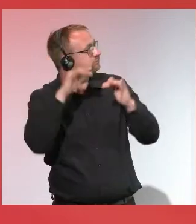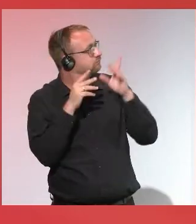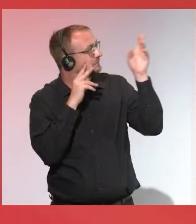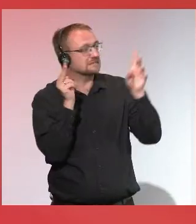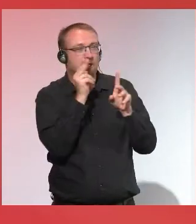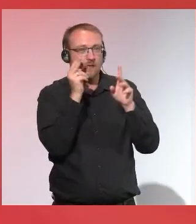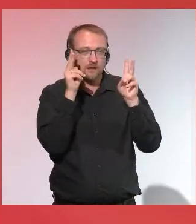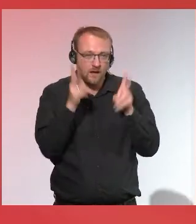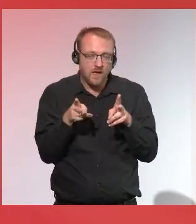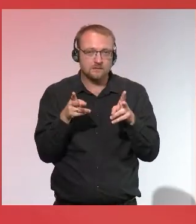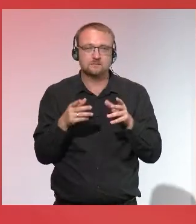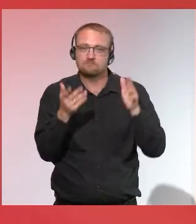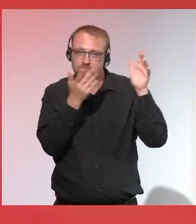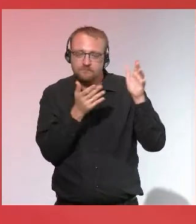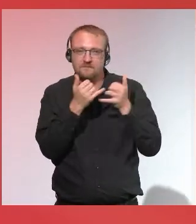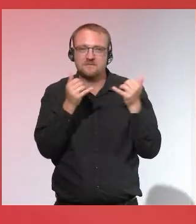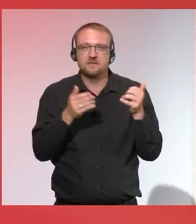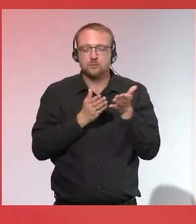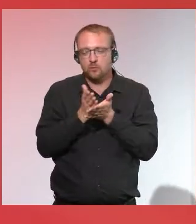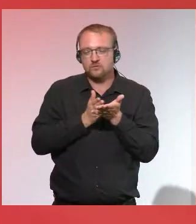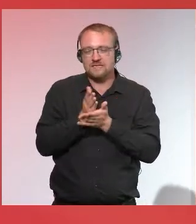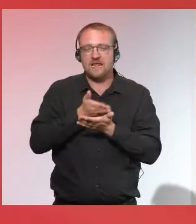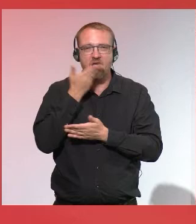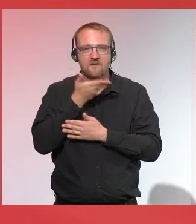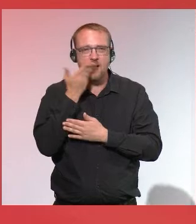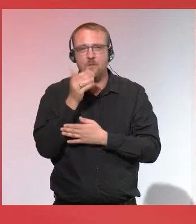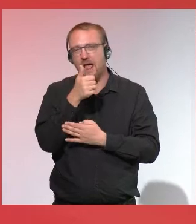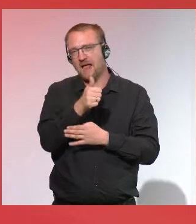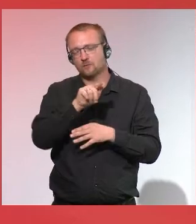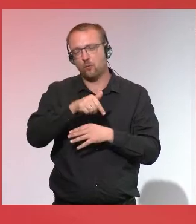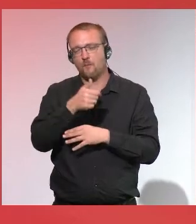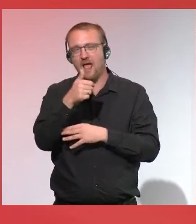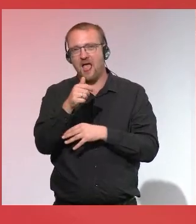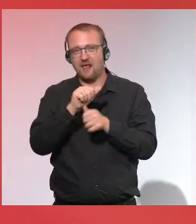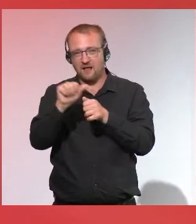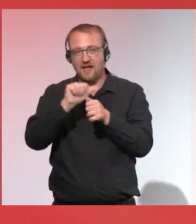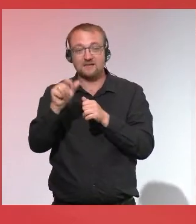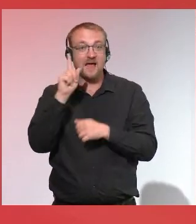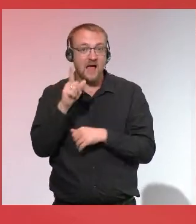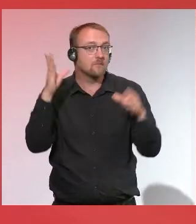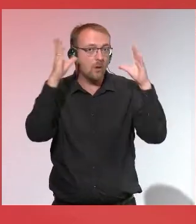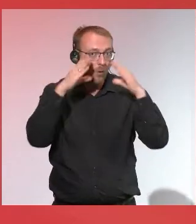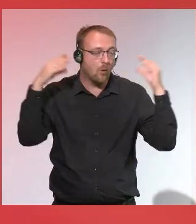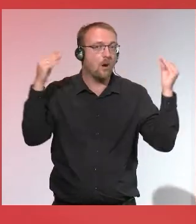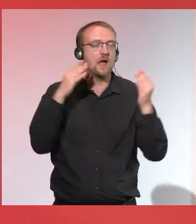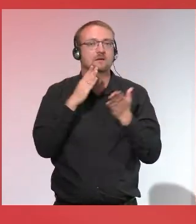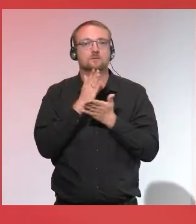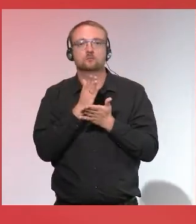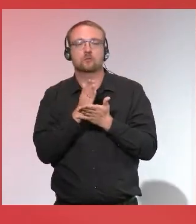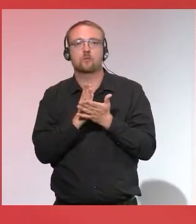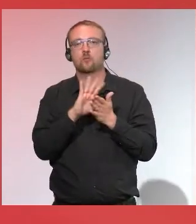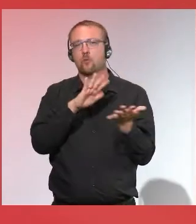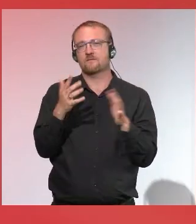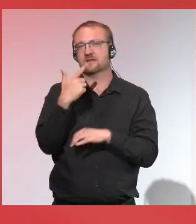is 1.1 degrees C, but over Europe, well, certainly in the Netherlands, it's already above 2 degrees C. And again, you might